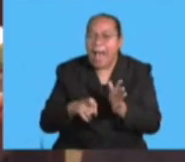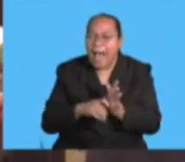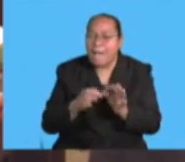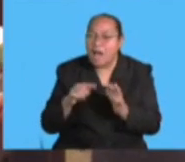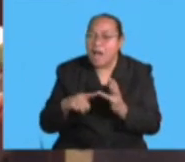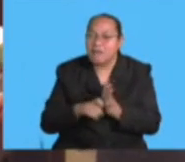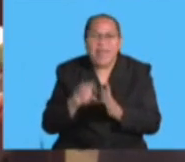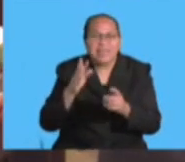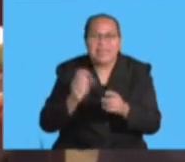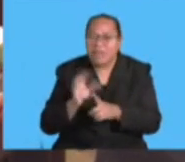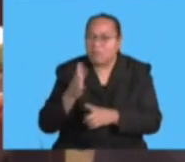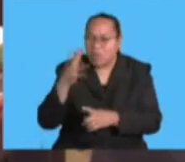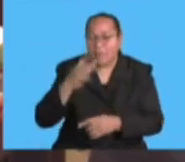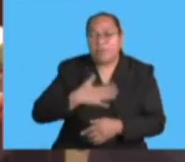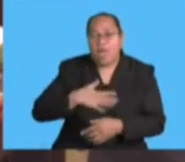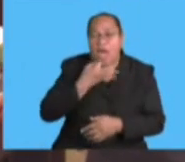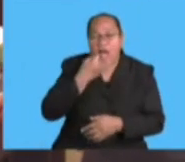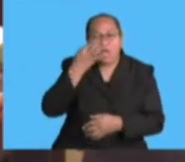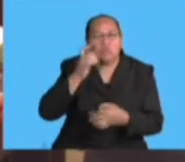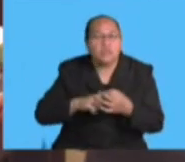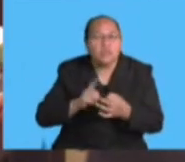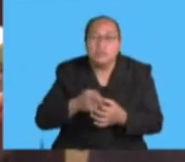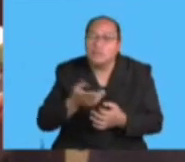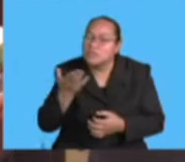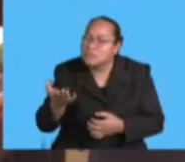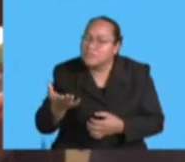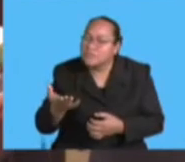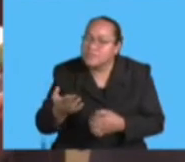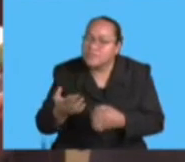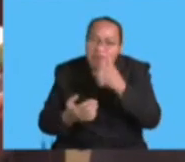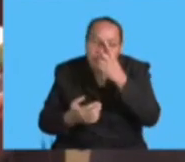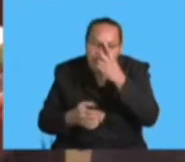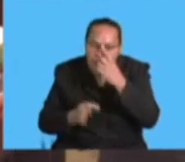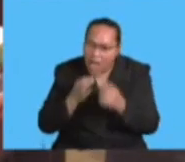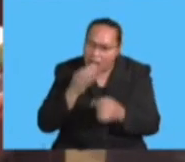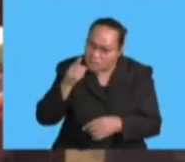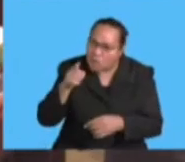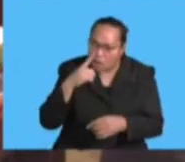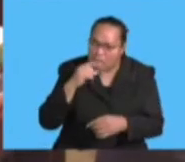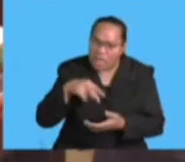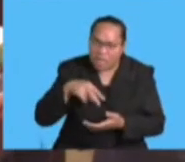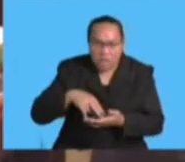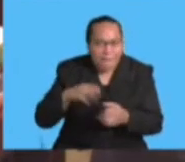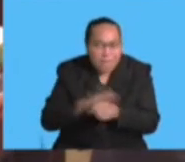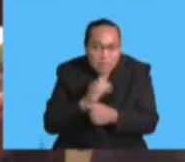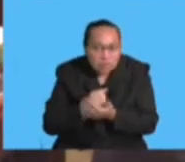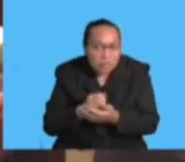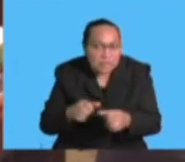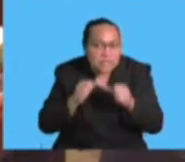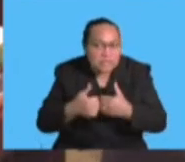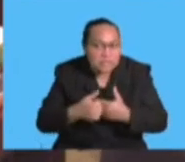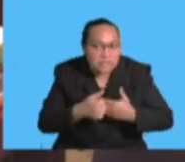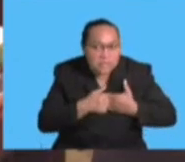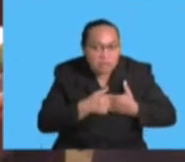The question I would like to pose to the Honourable Minister, Mr. Speaker, is would the Minister highlight the necessary safeguards